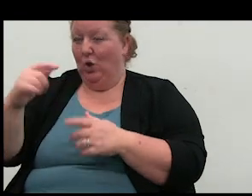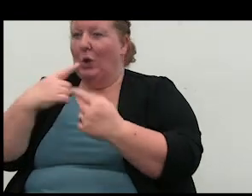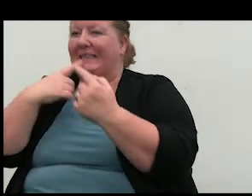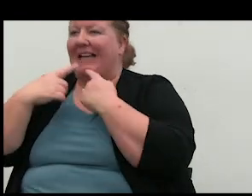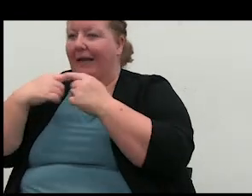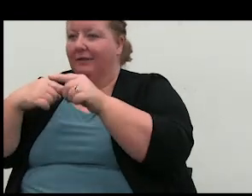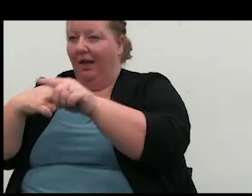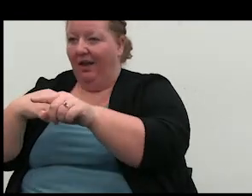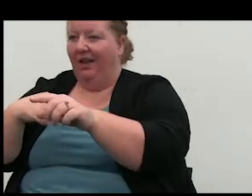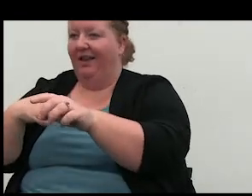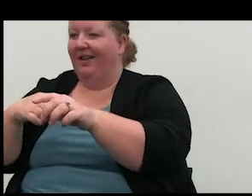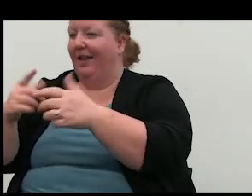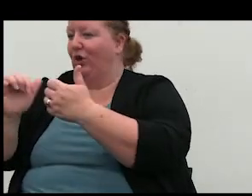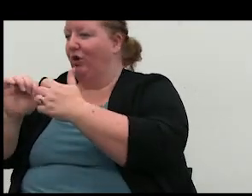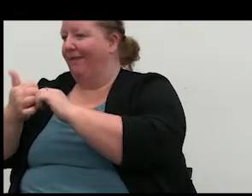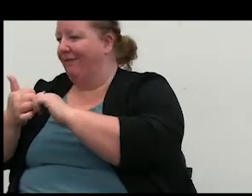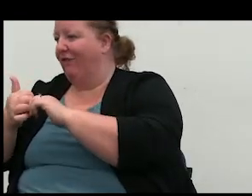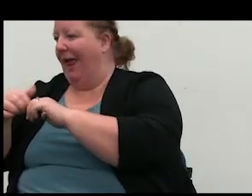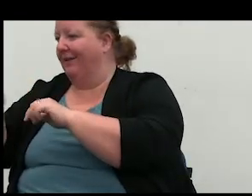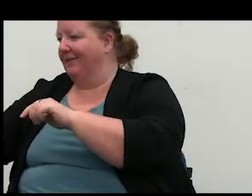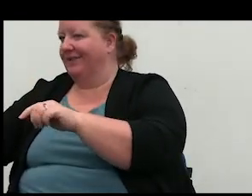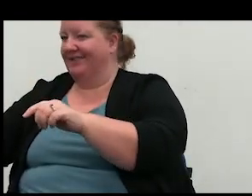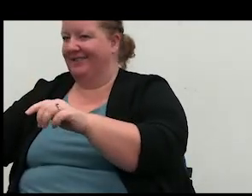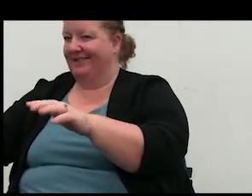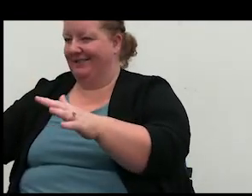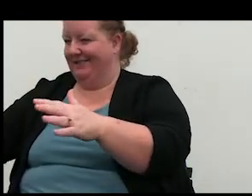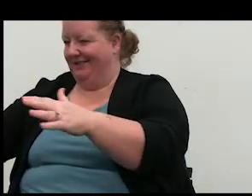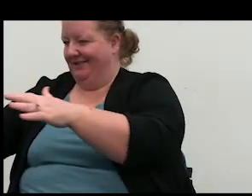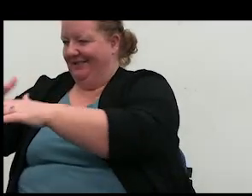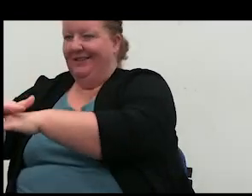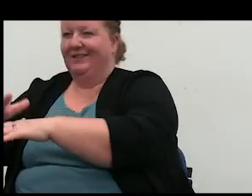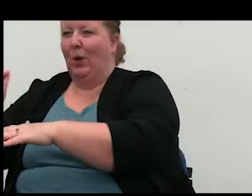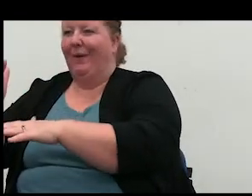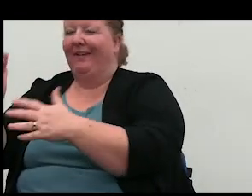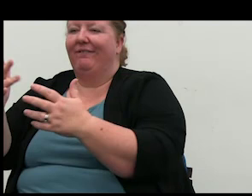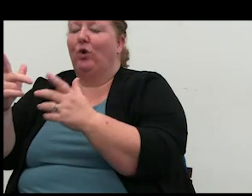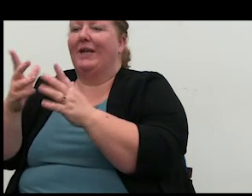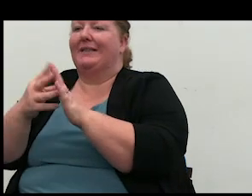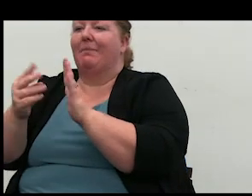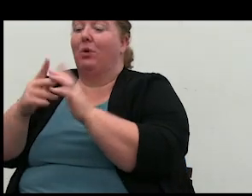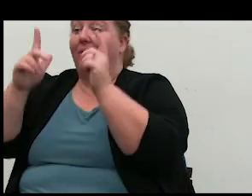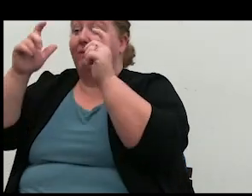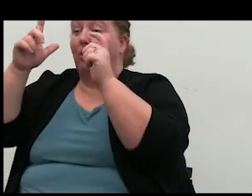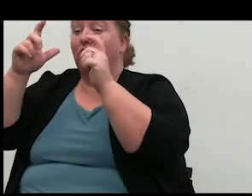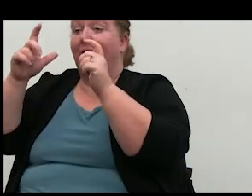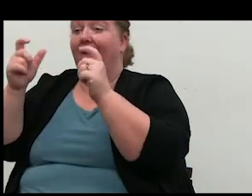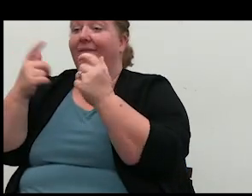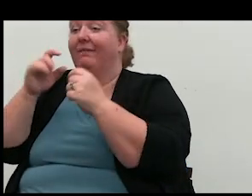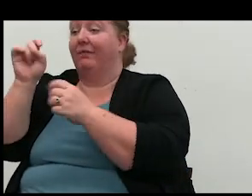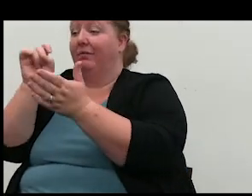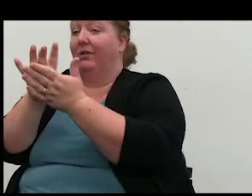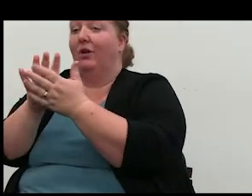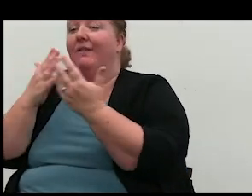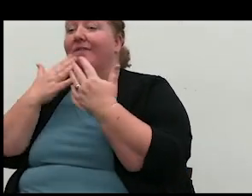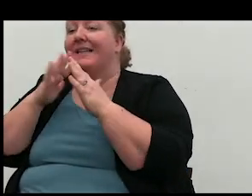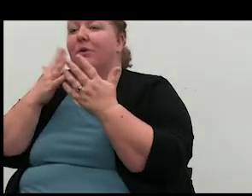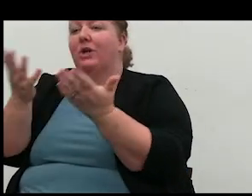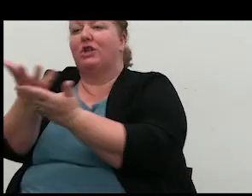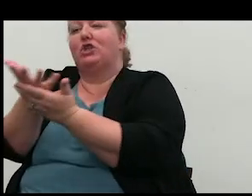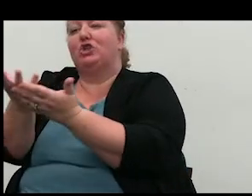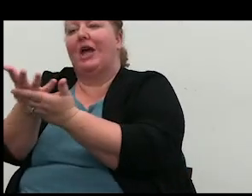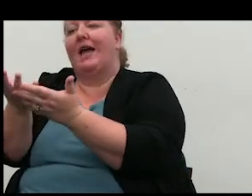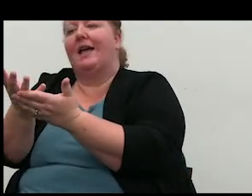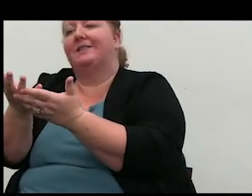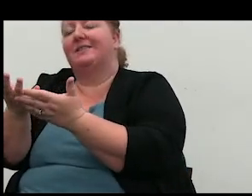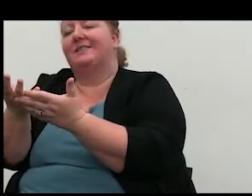Right? If I have a friend, and they have a photo of us, and they put the photo on Facebook, well, they've essentially shared my